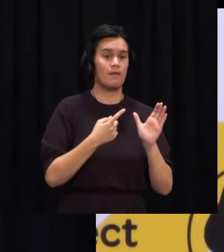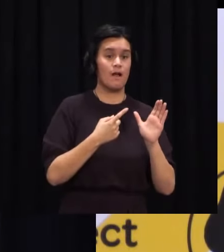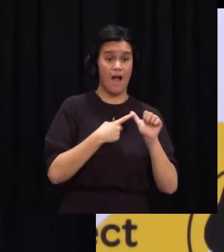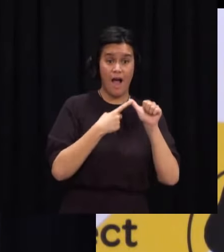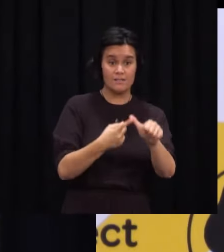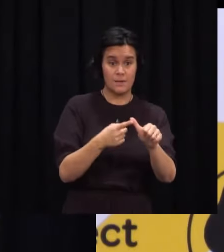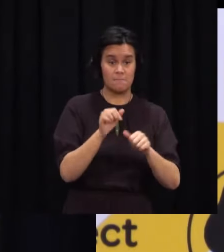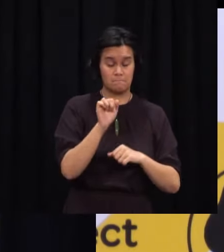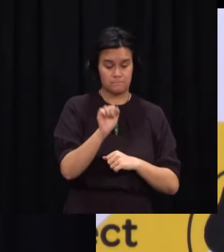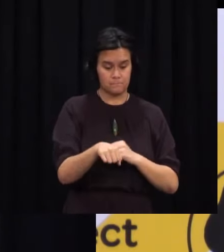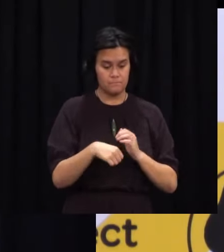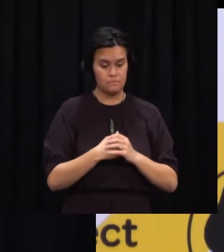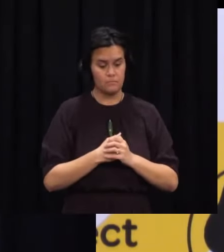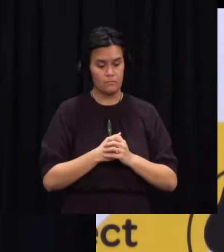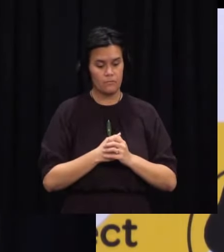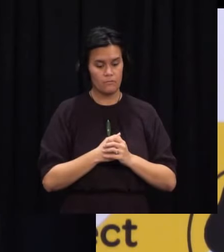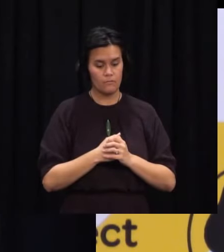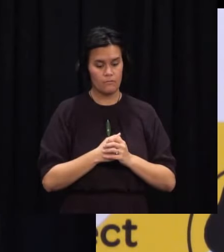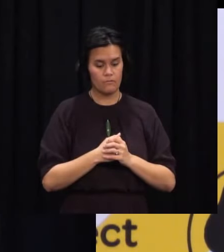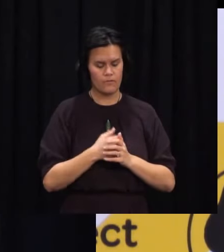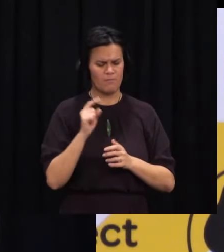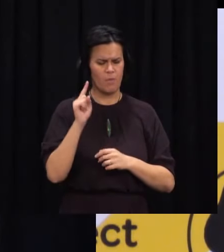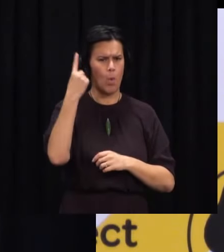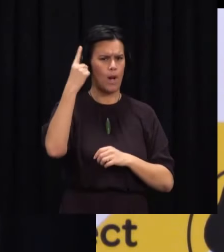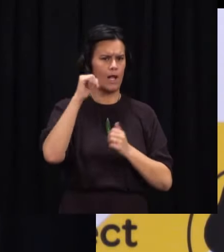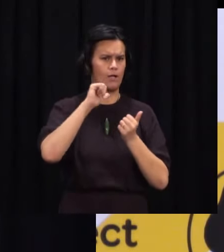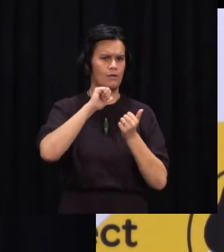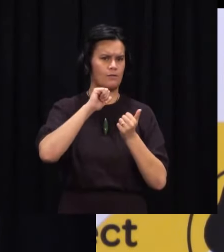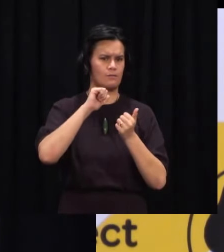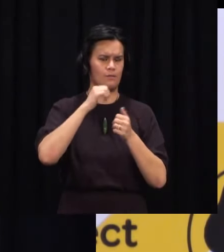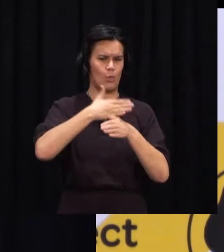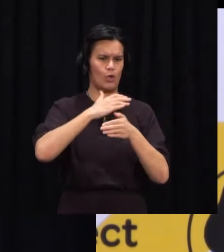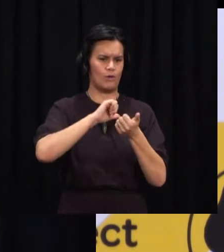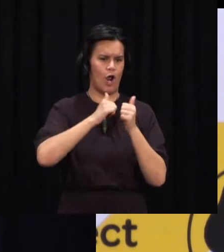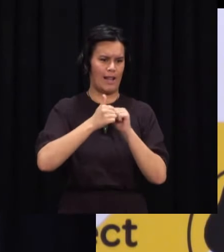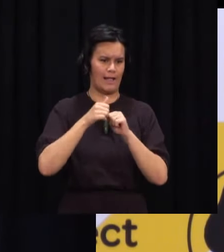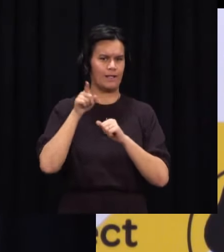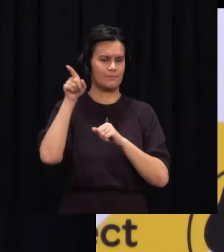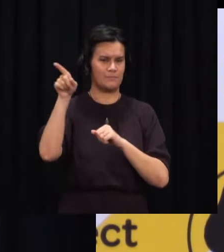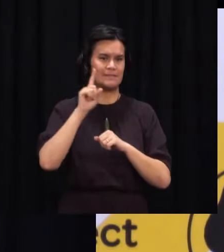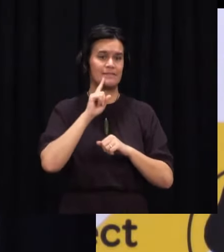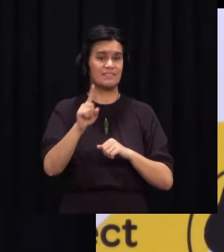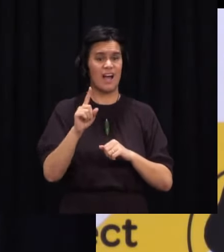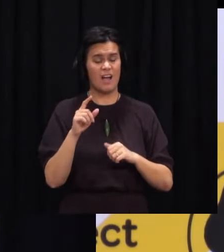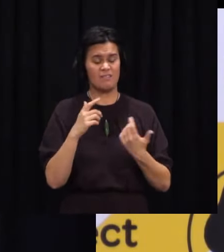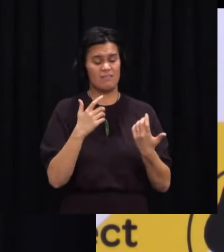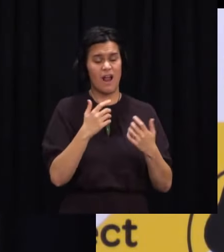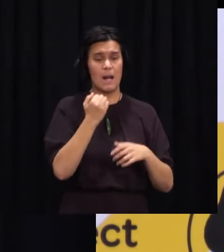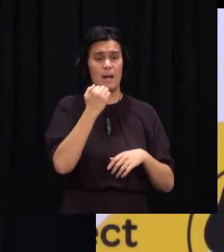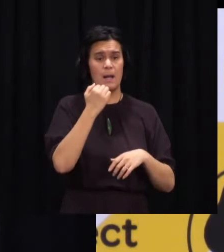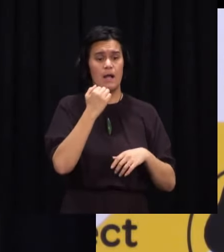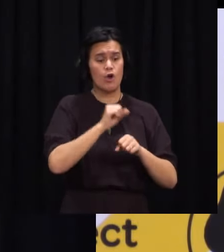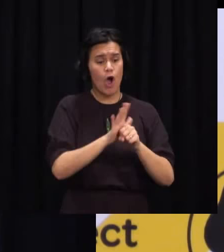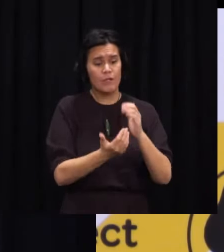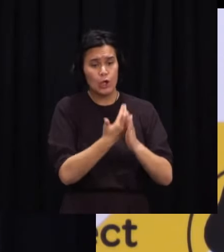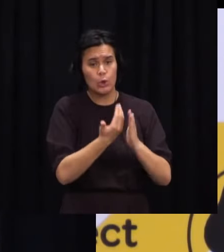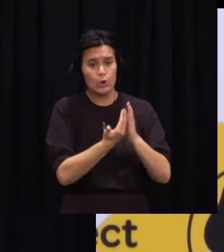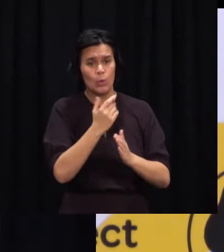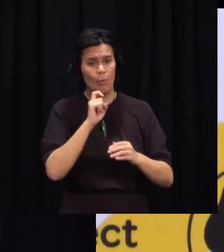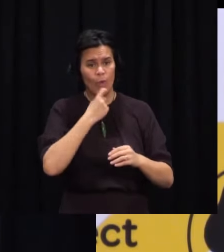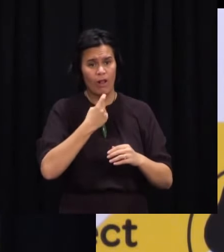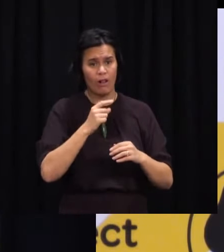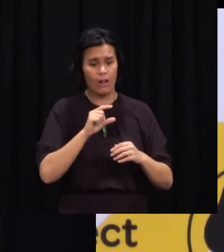to, my colleague in Auckland uses, rumble along a bit, but we're just expecting them to decline. One of the things we're going